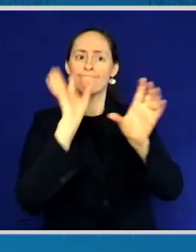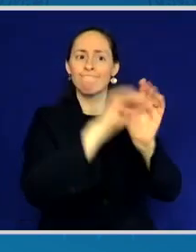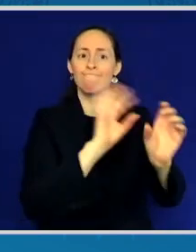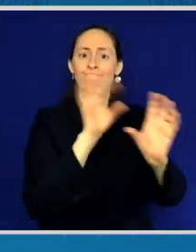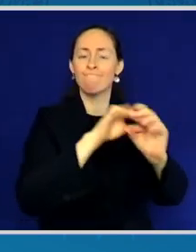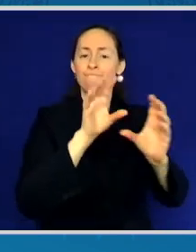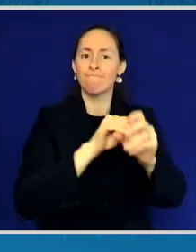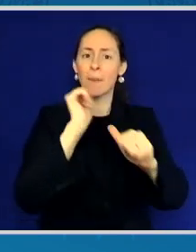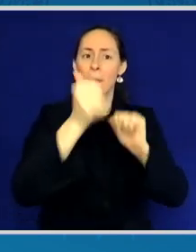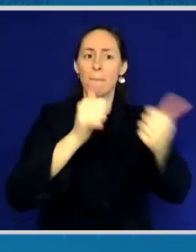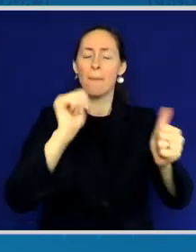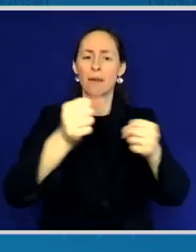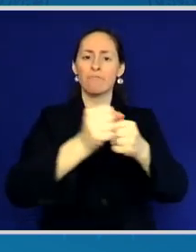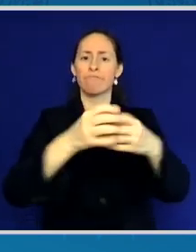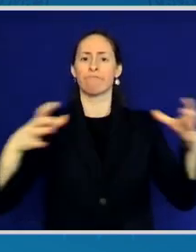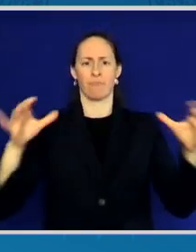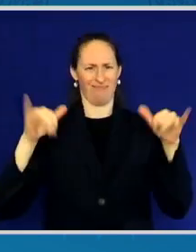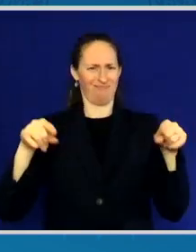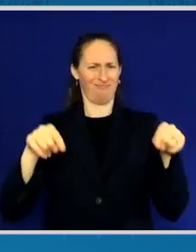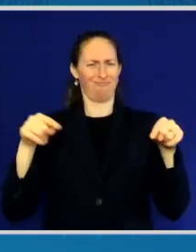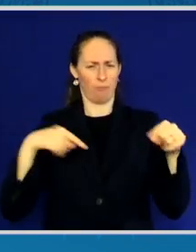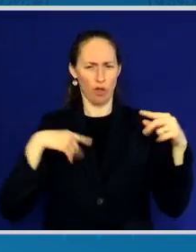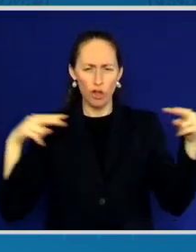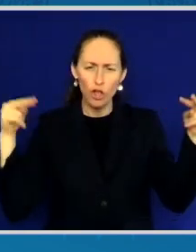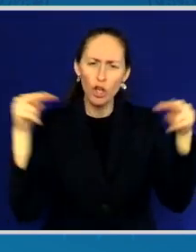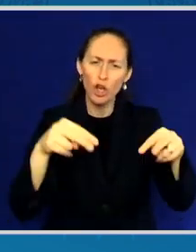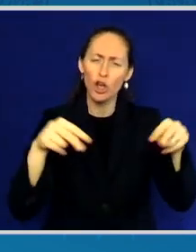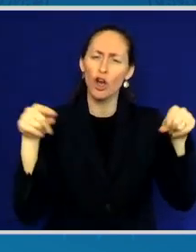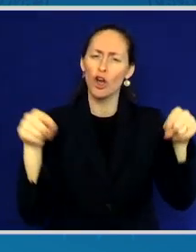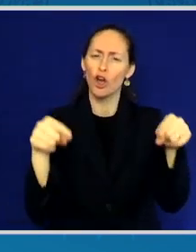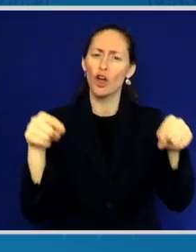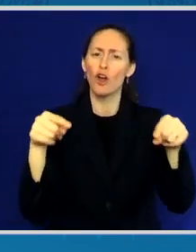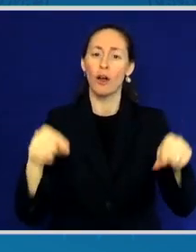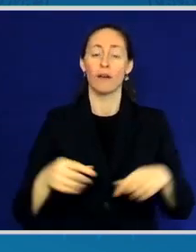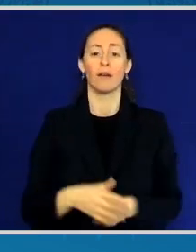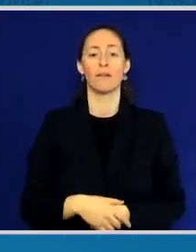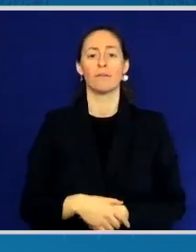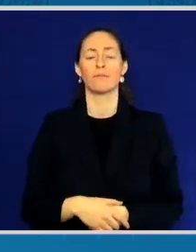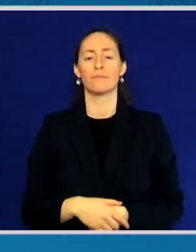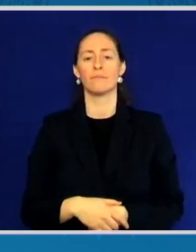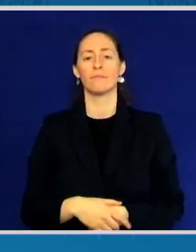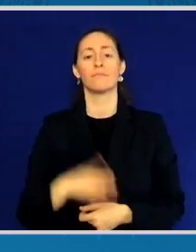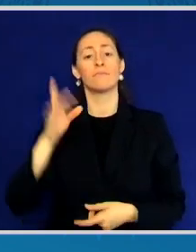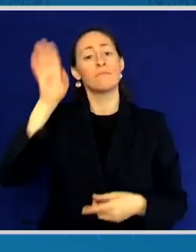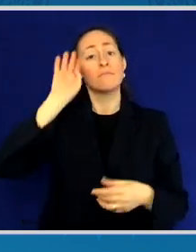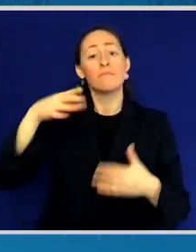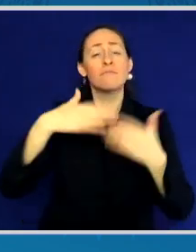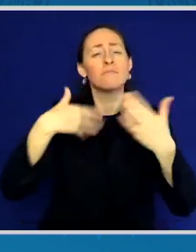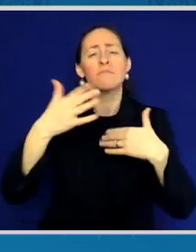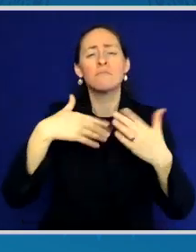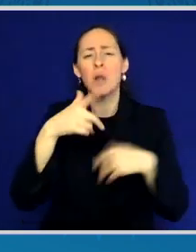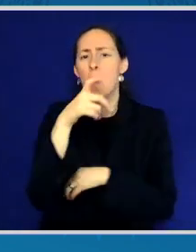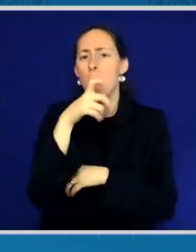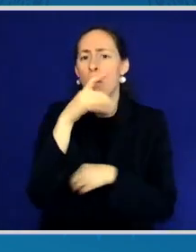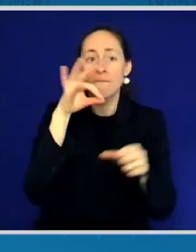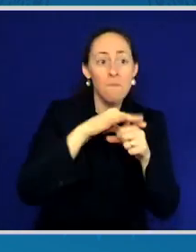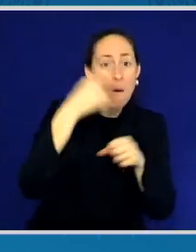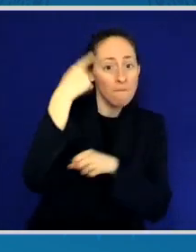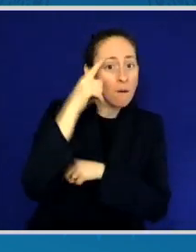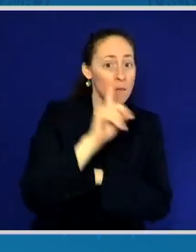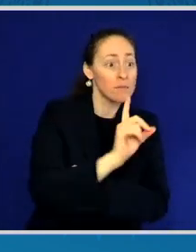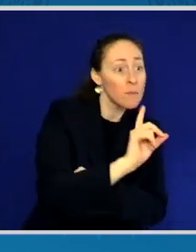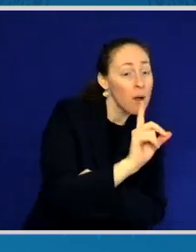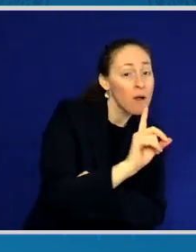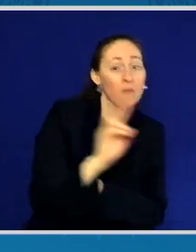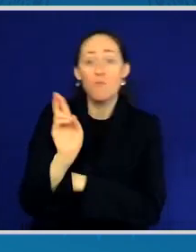we know is that the reality is that people, regardless of who they vote for and which party they're registered with, that's what they want. And